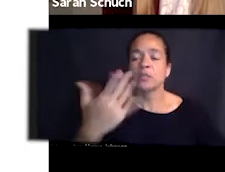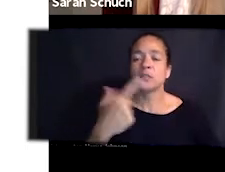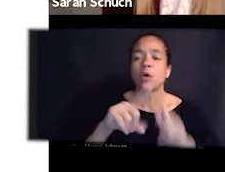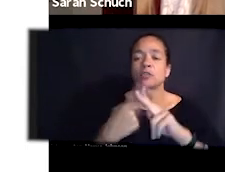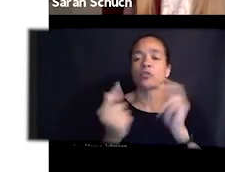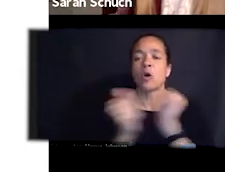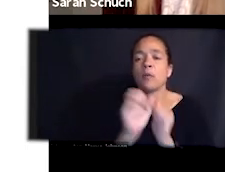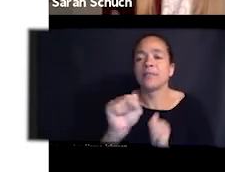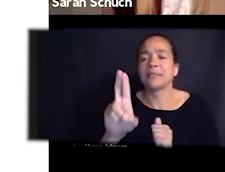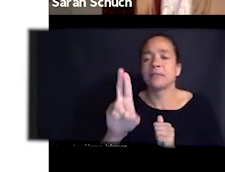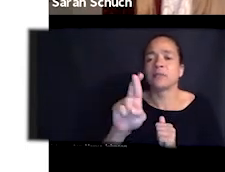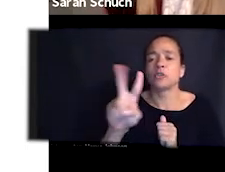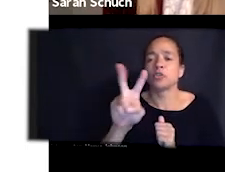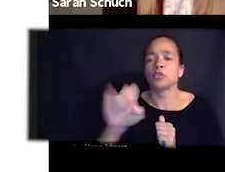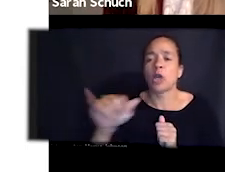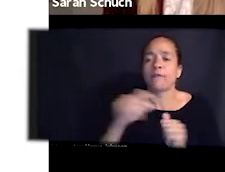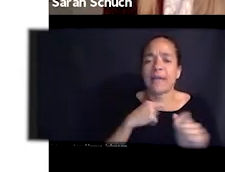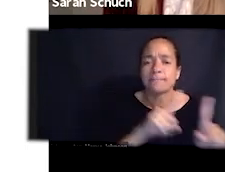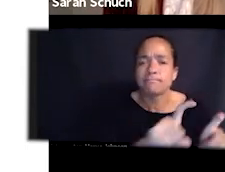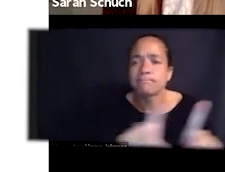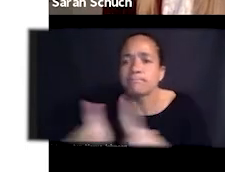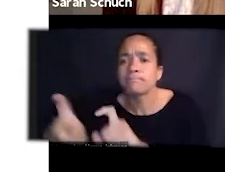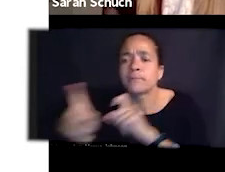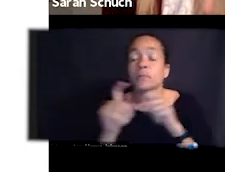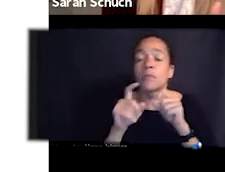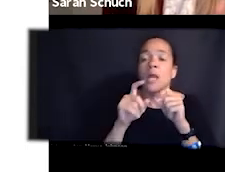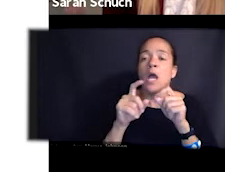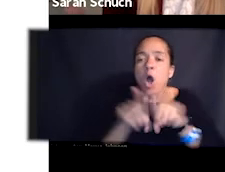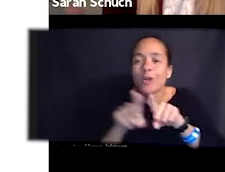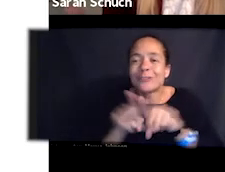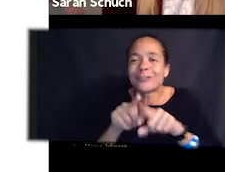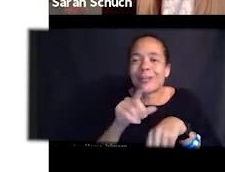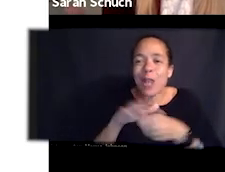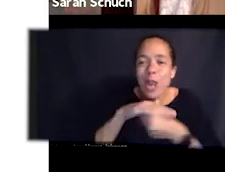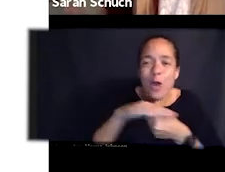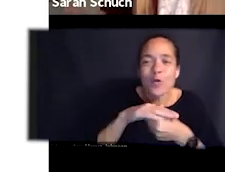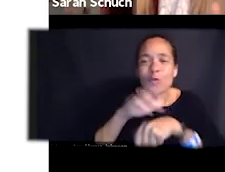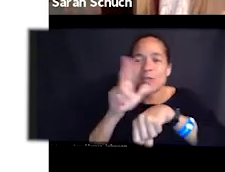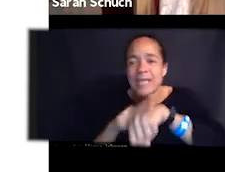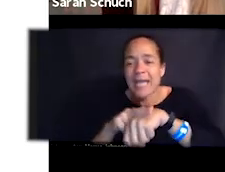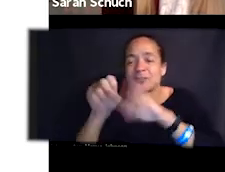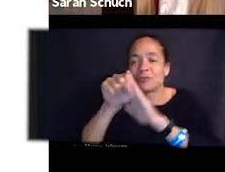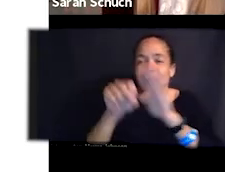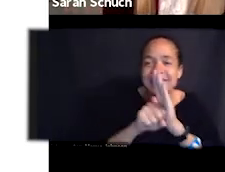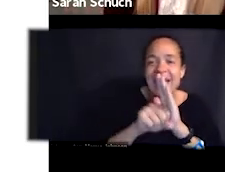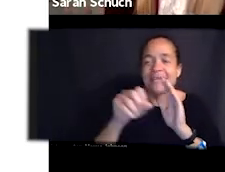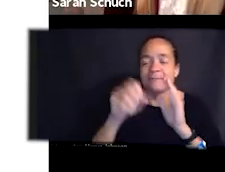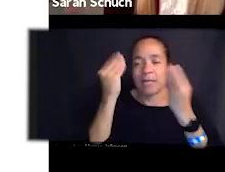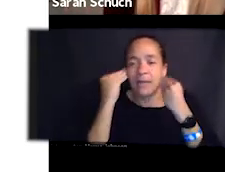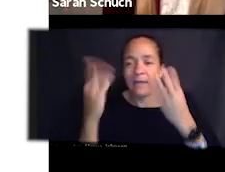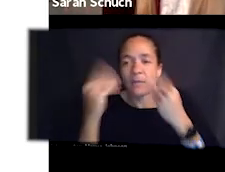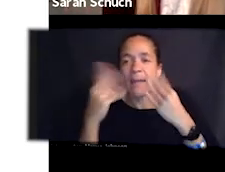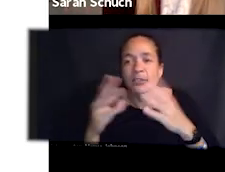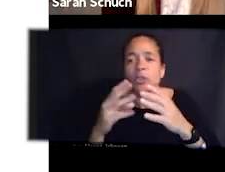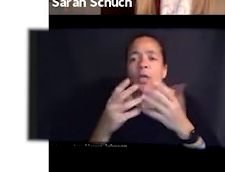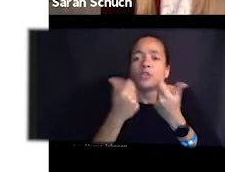survey, along with some local, state, and national data, we created this publication to try to take a bigger look, a fuller